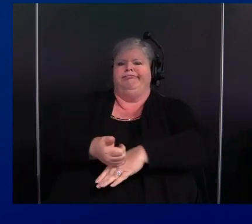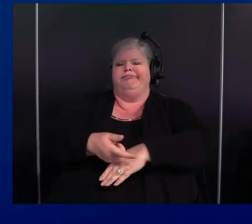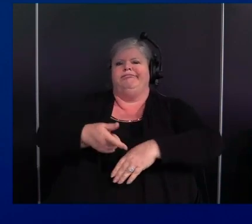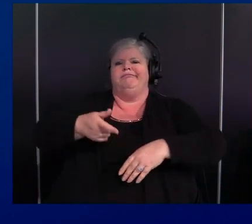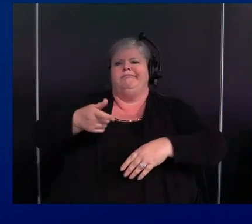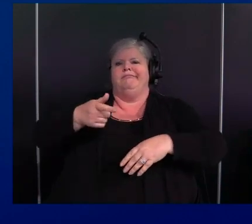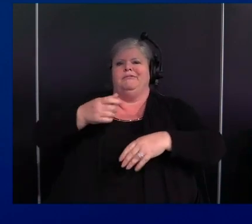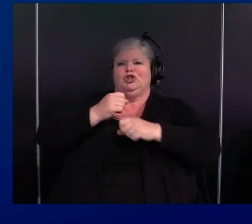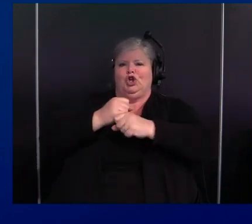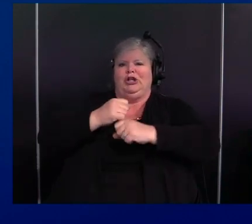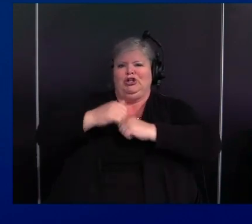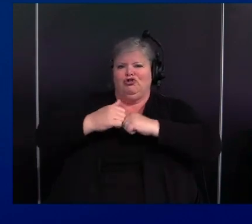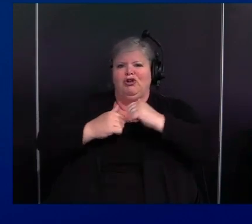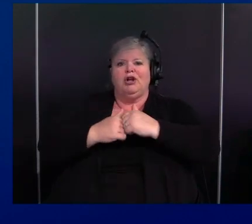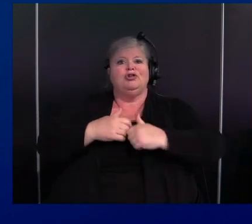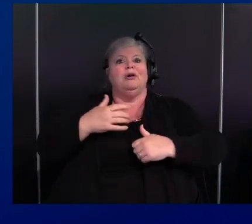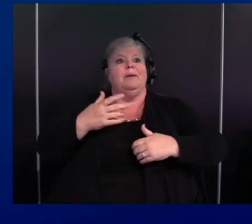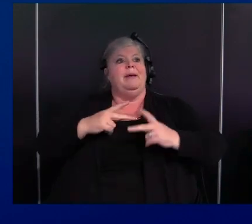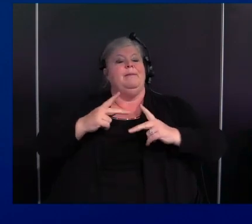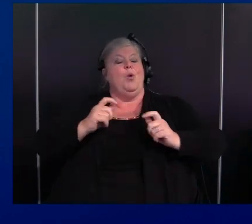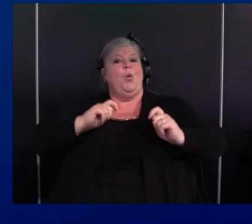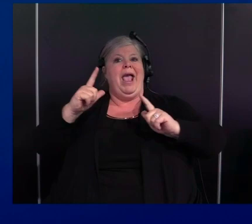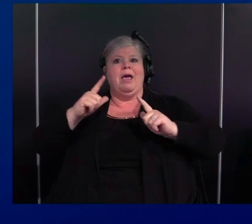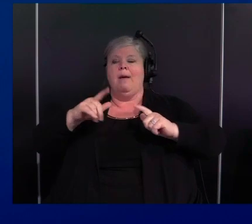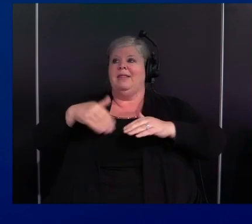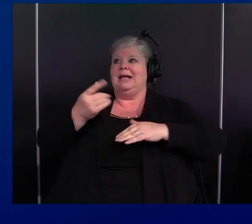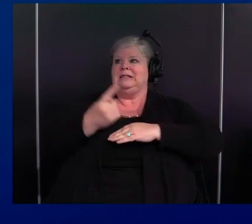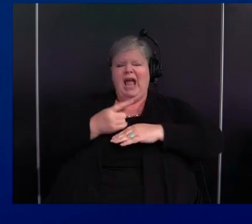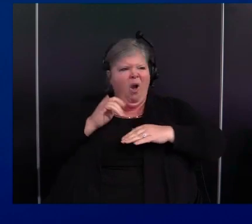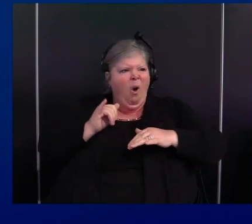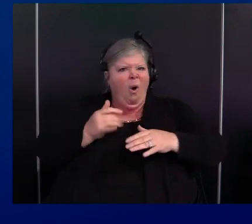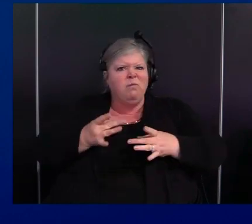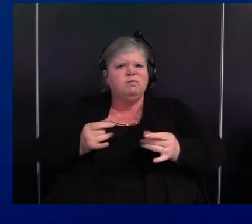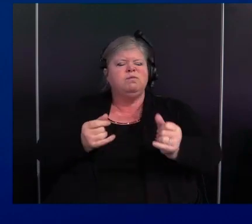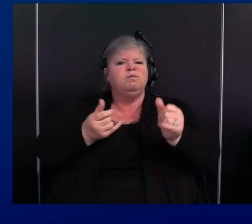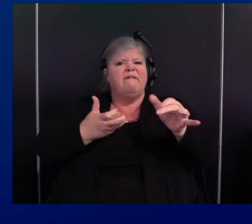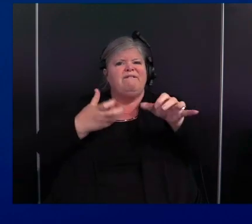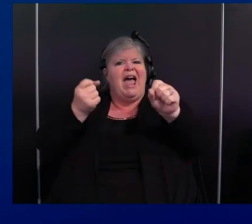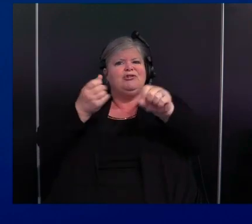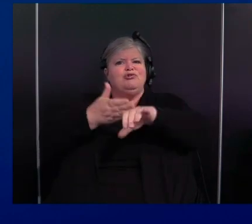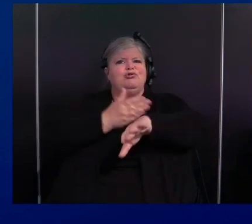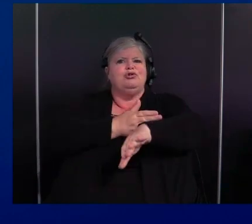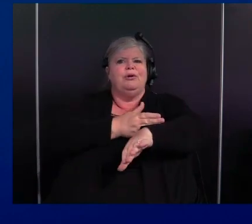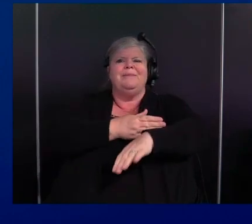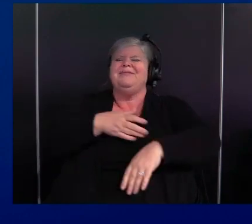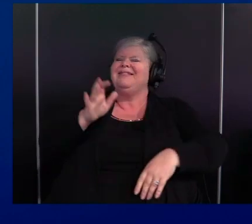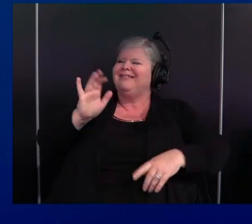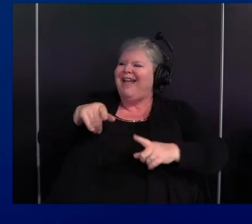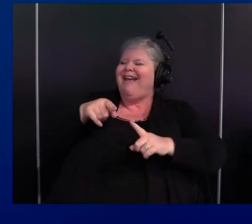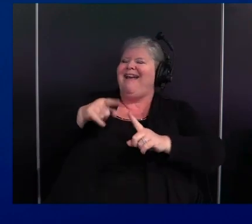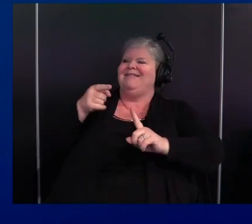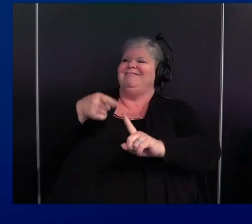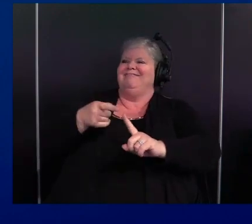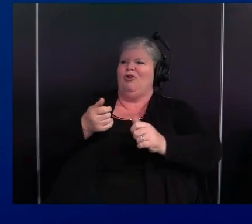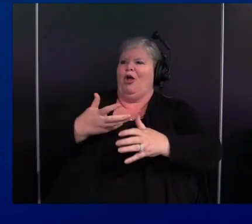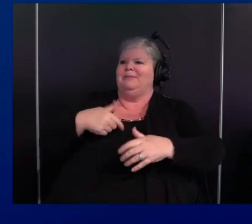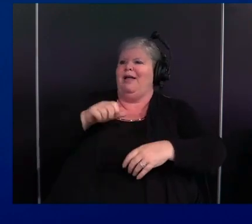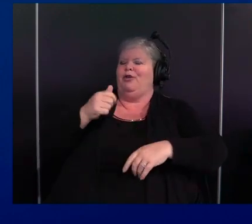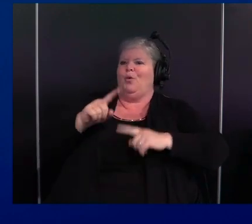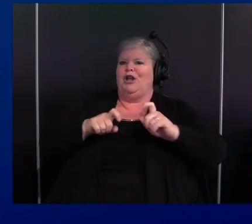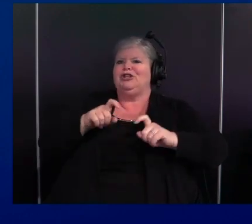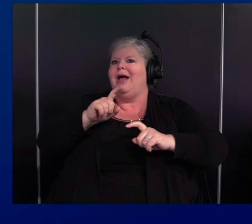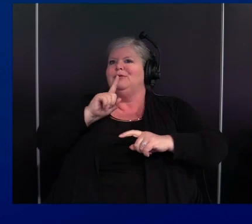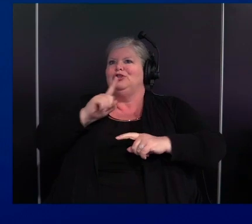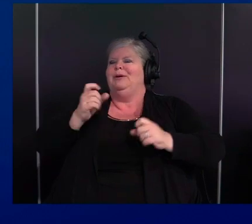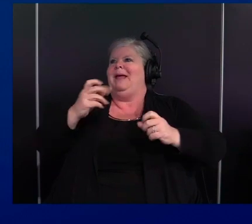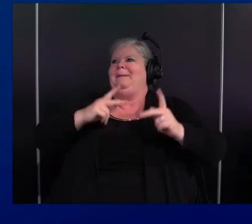AWS. So people just wake up one day and things are faster. Yeah. Well, and I think that brings me to a good question, because I'm sure people are listening to all of